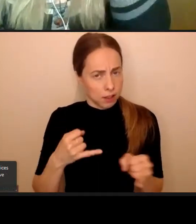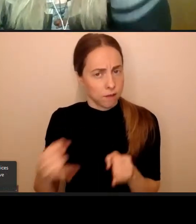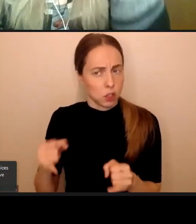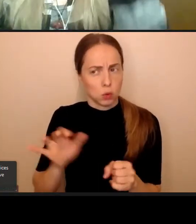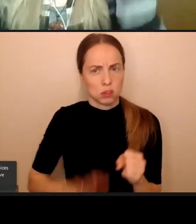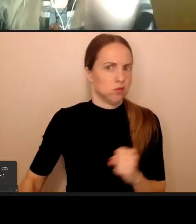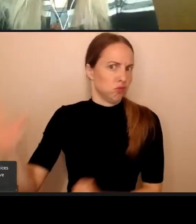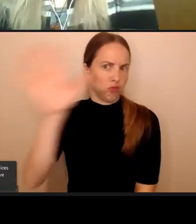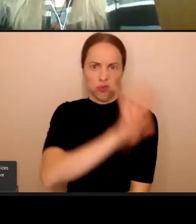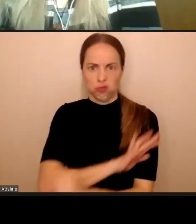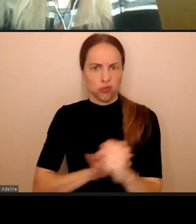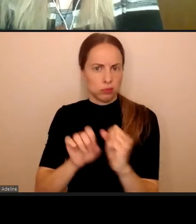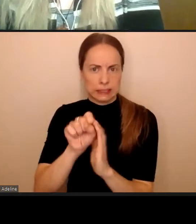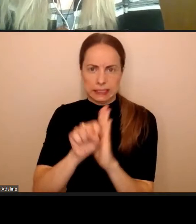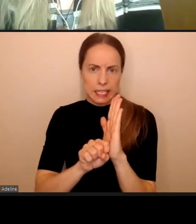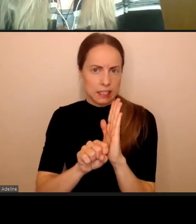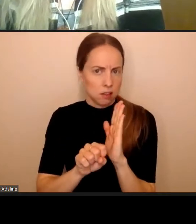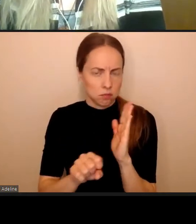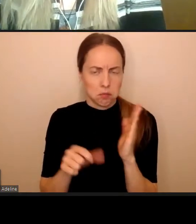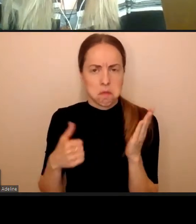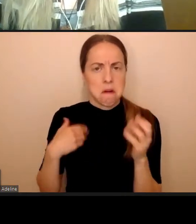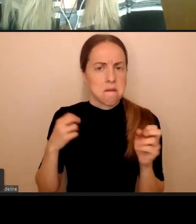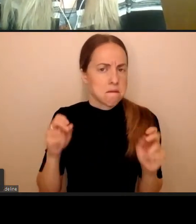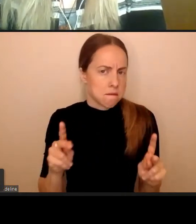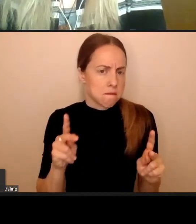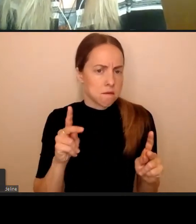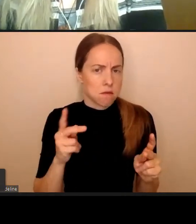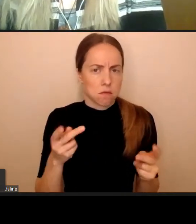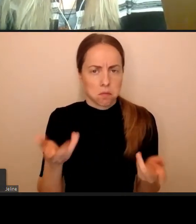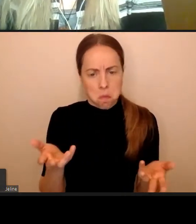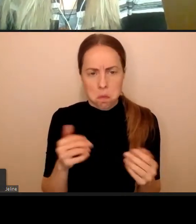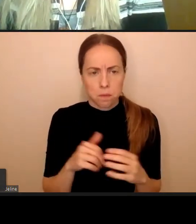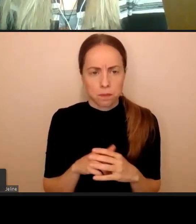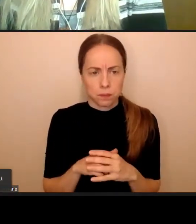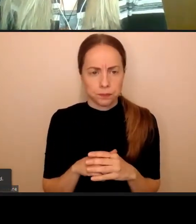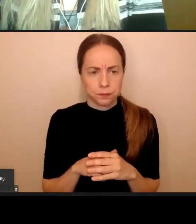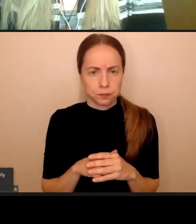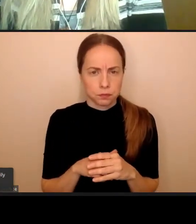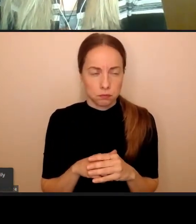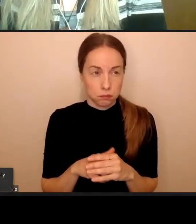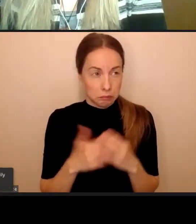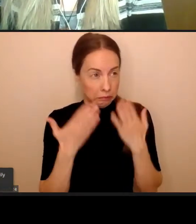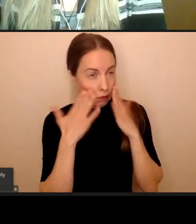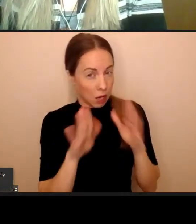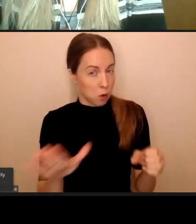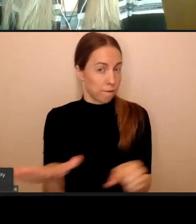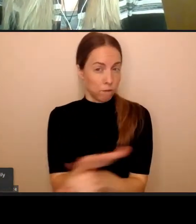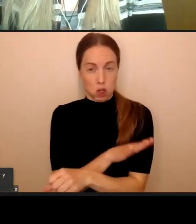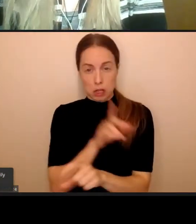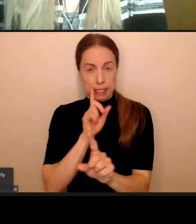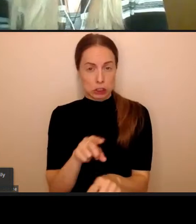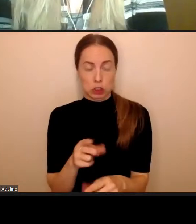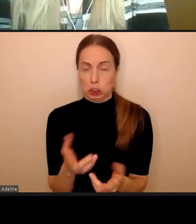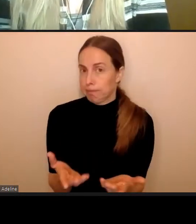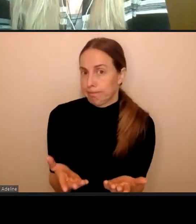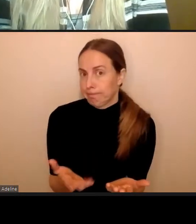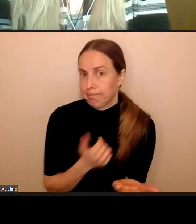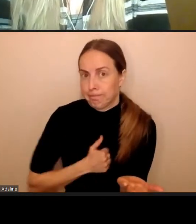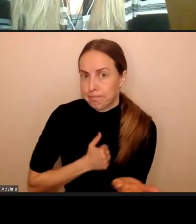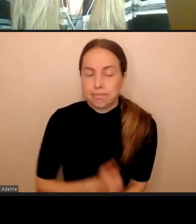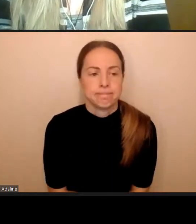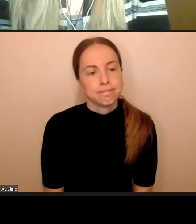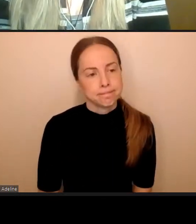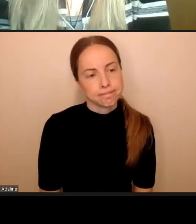state, and they have opportunities for, so I really don't know the full answer to that one. Okay.